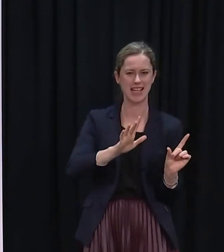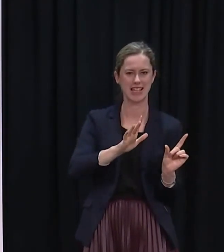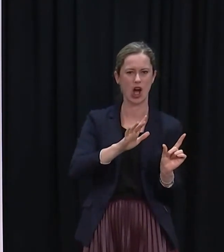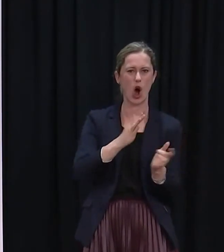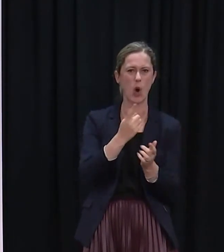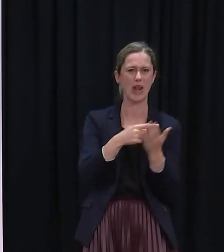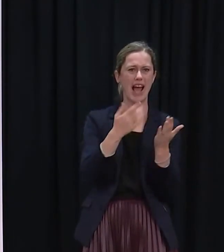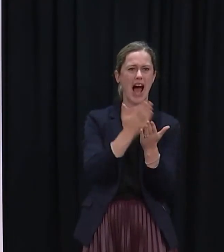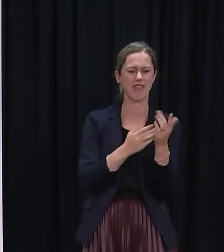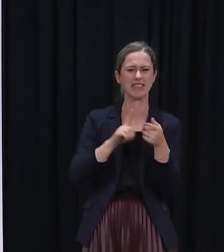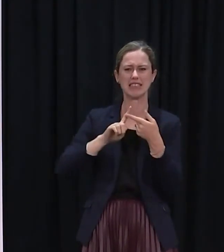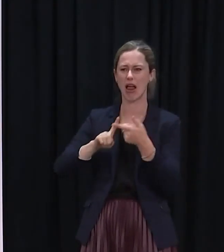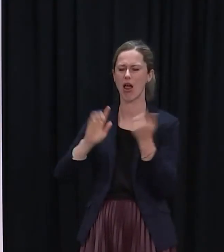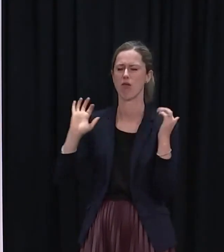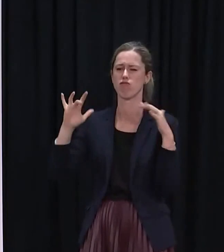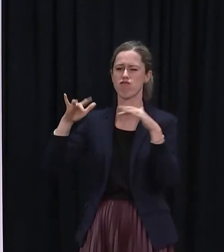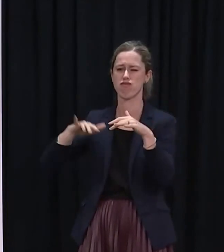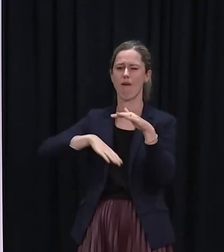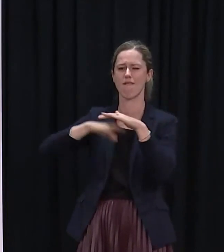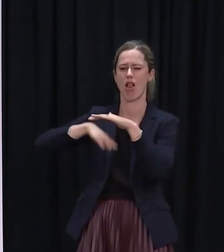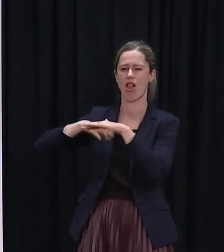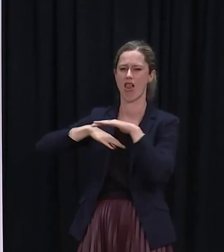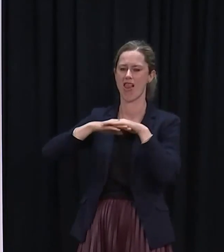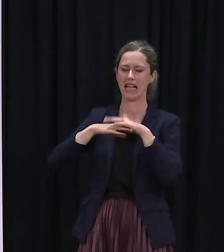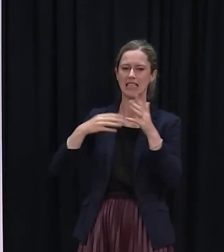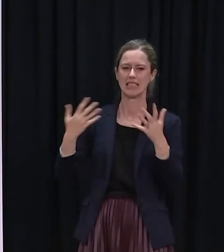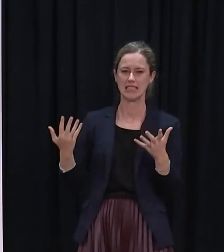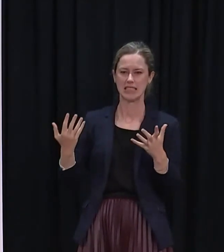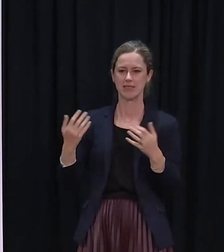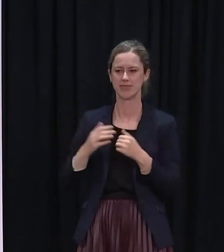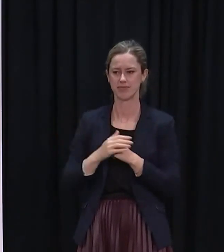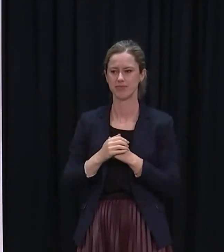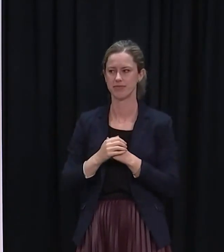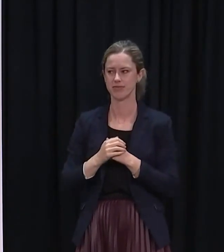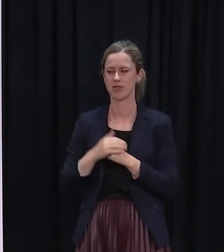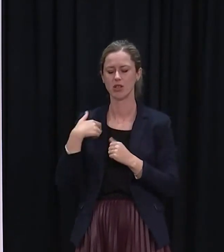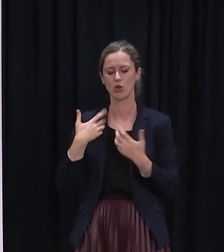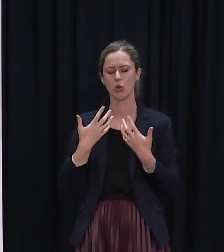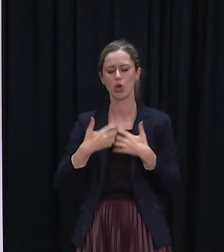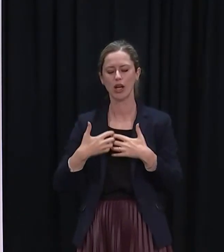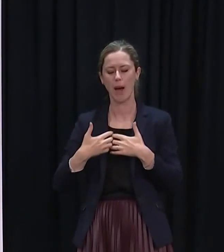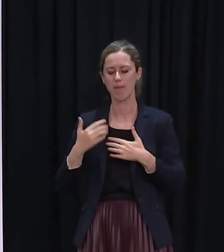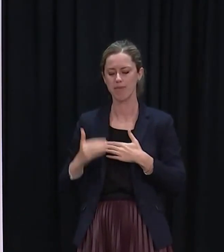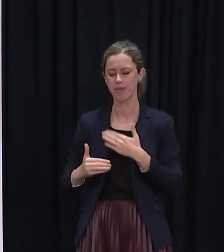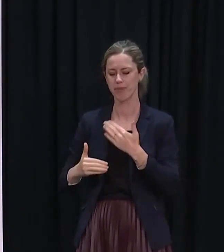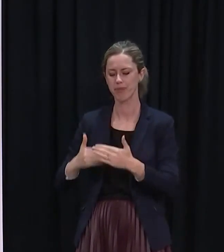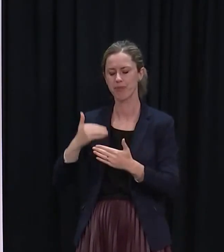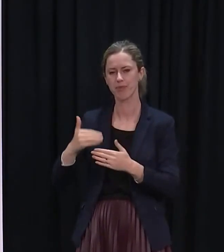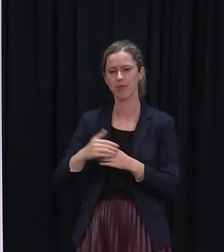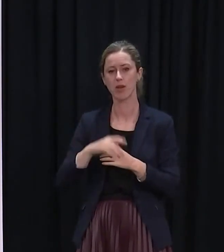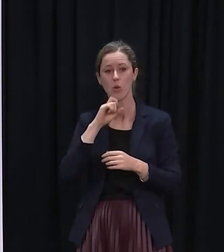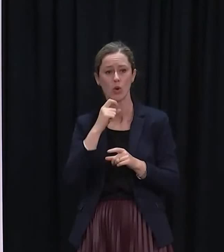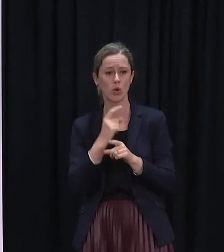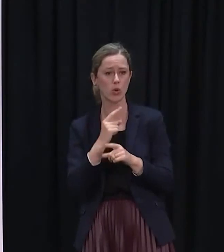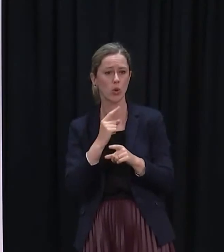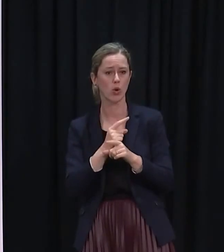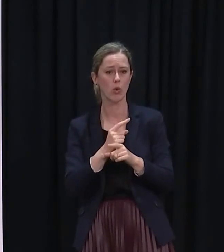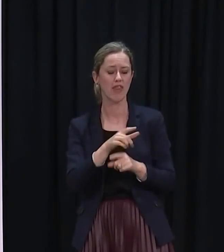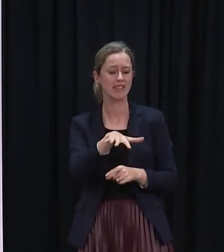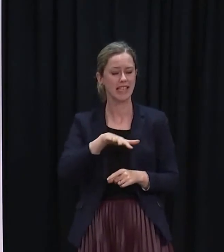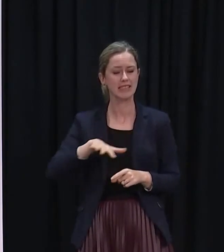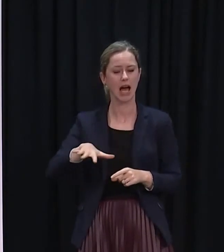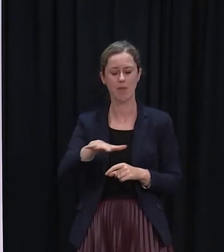9 and 10s, at that point secondary schools are pretty full. And so we just have to work our way through that. So we'll talk that through with the